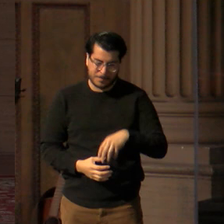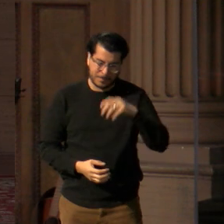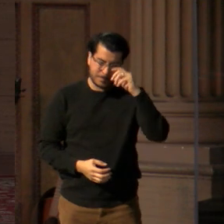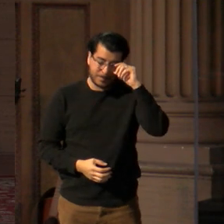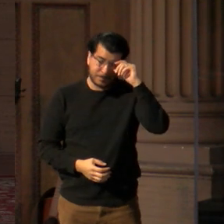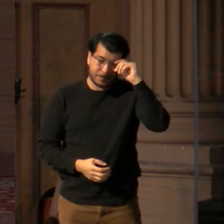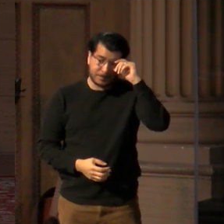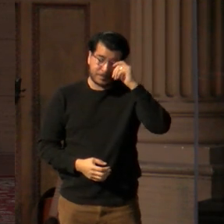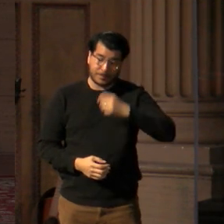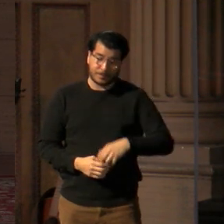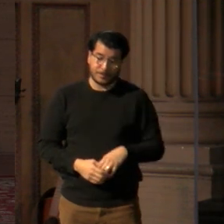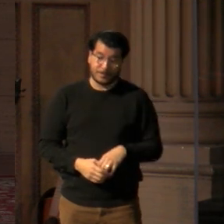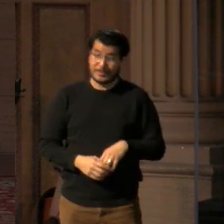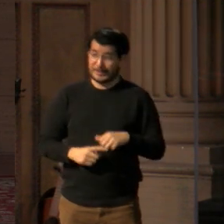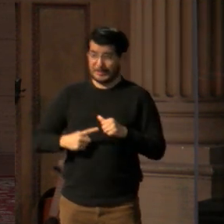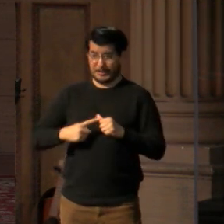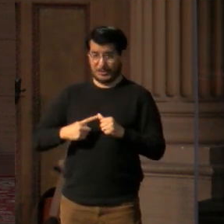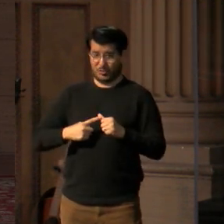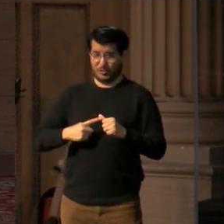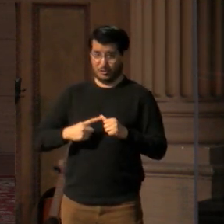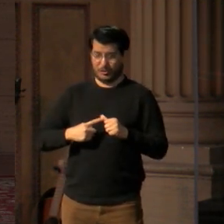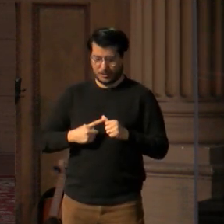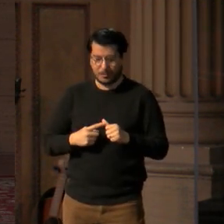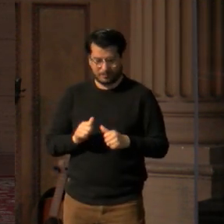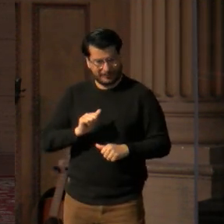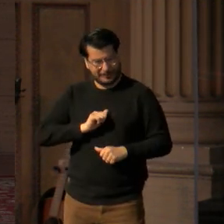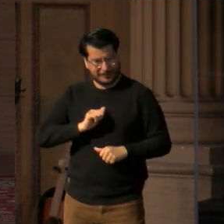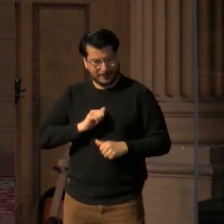He says that first we're supposed to examine ourselves.